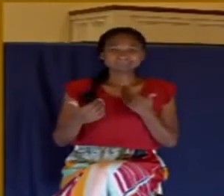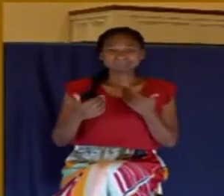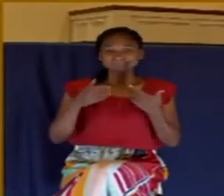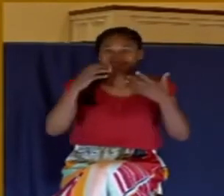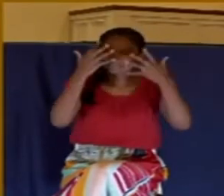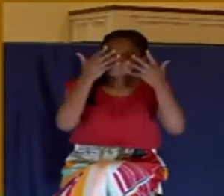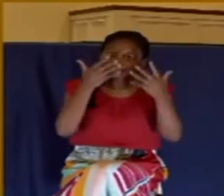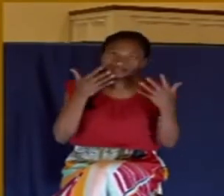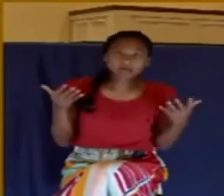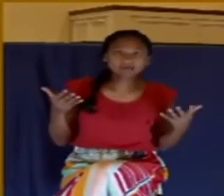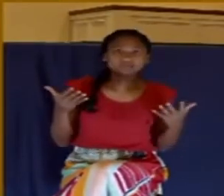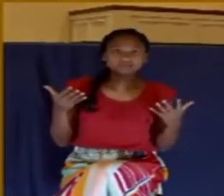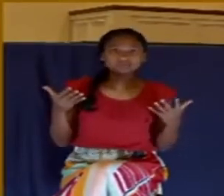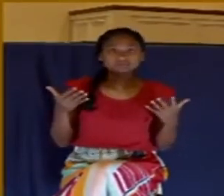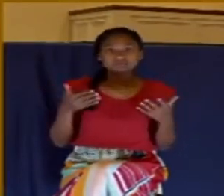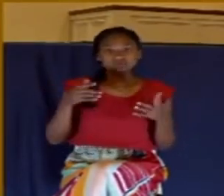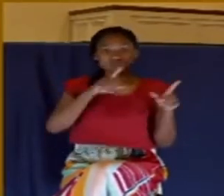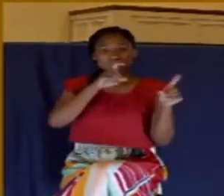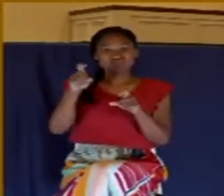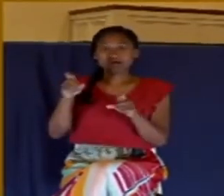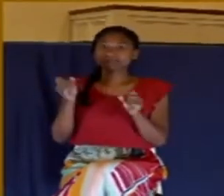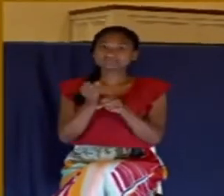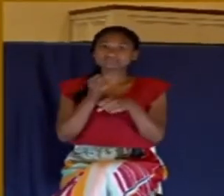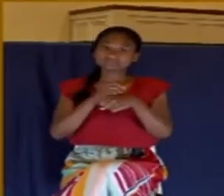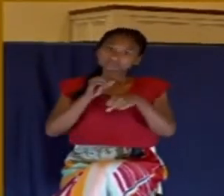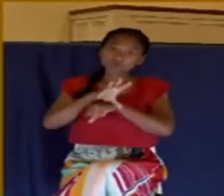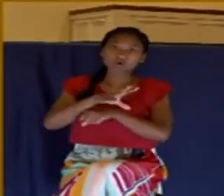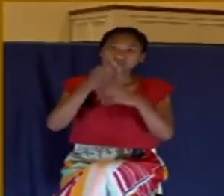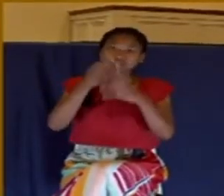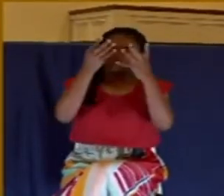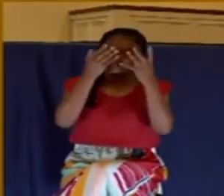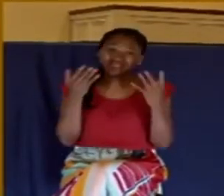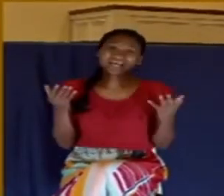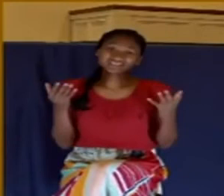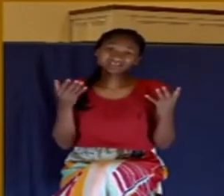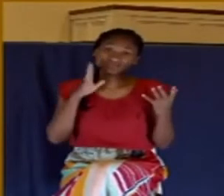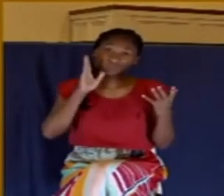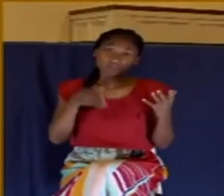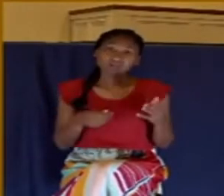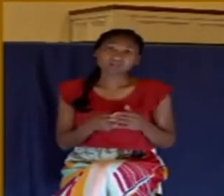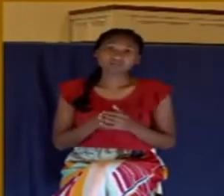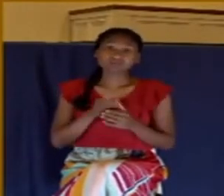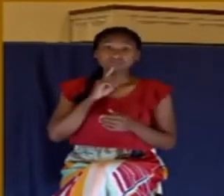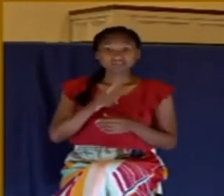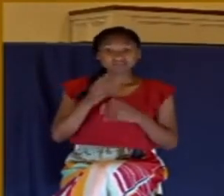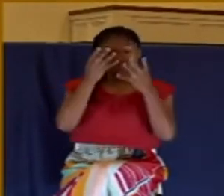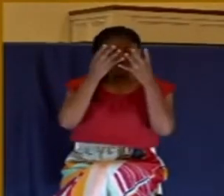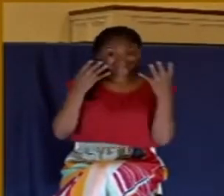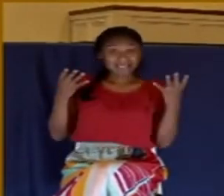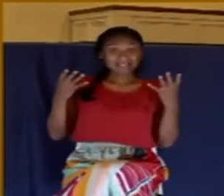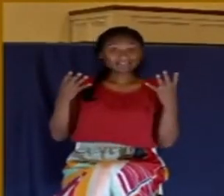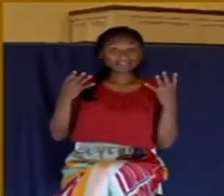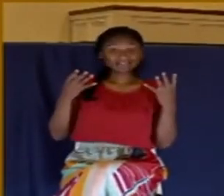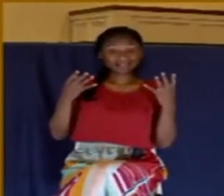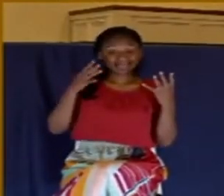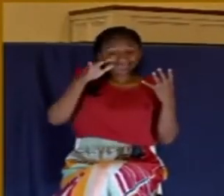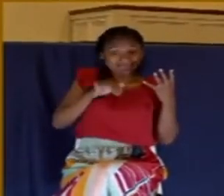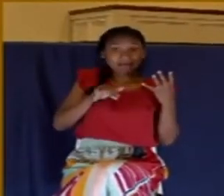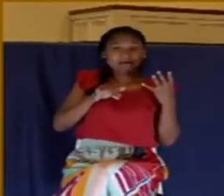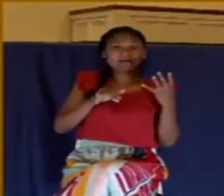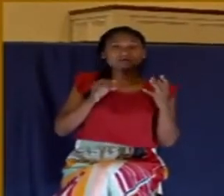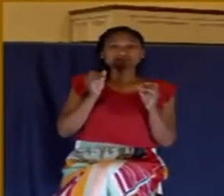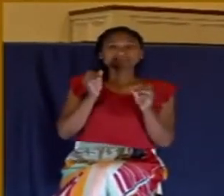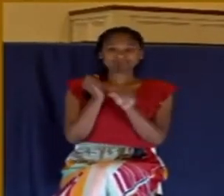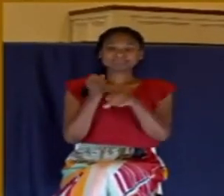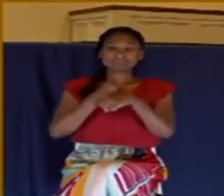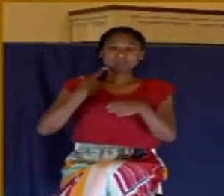Trials bring sorrow, great sorrow. In fact, it's the sorrow that does the